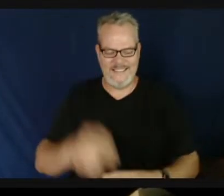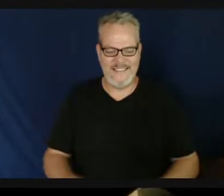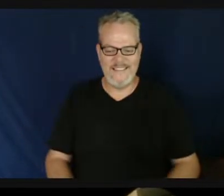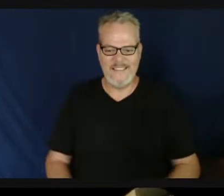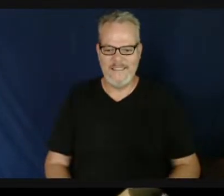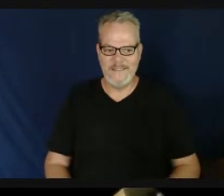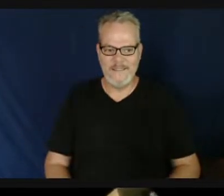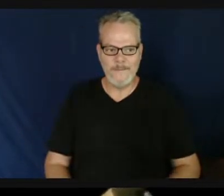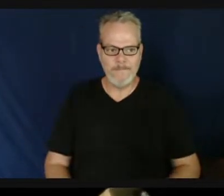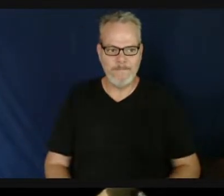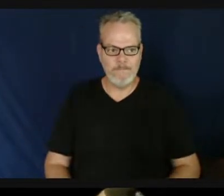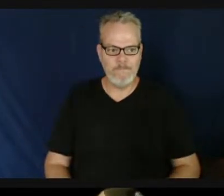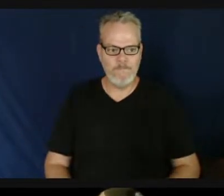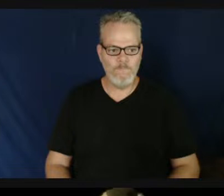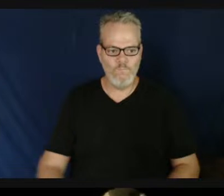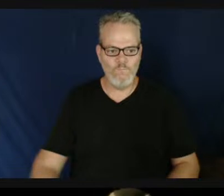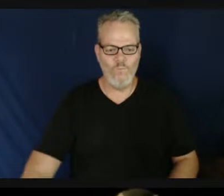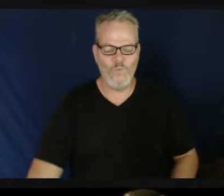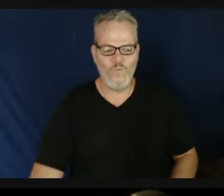Can pull it off.